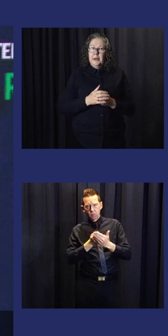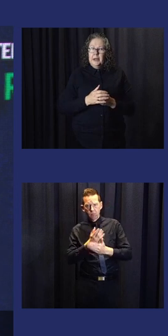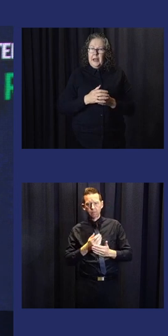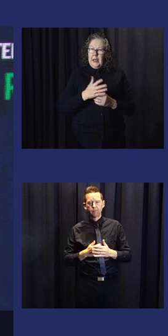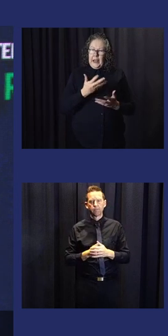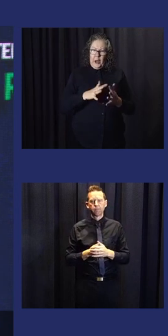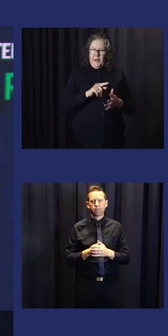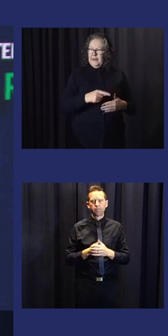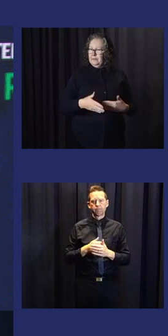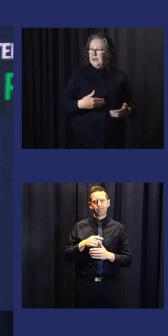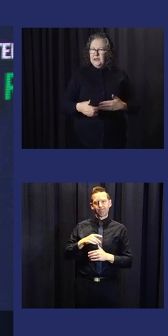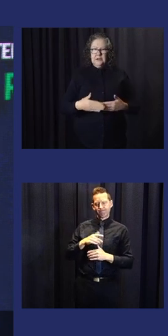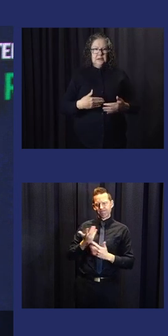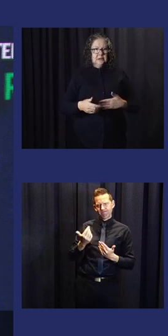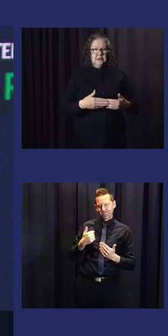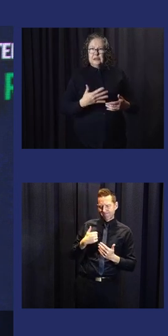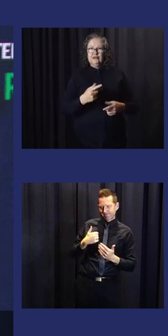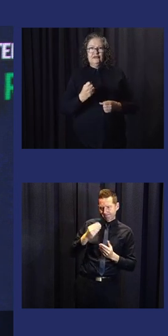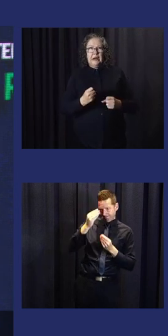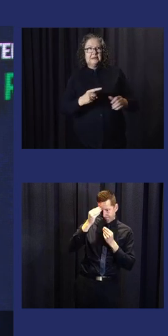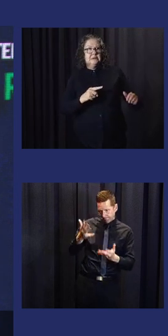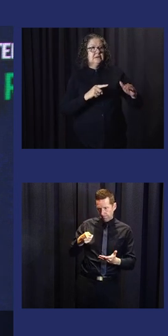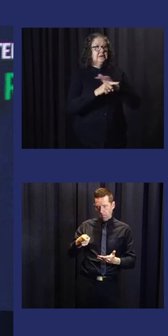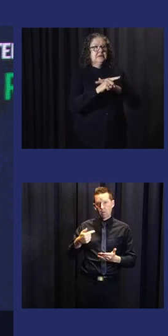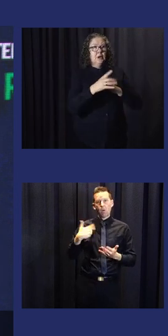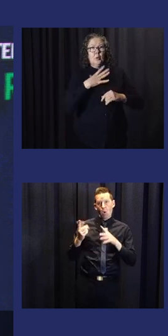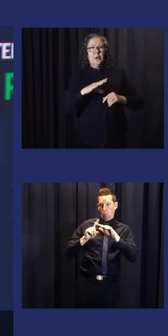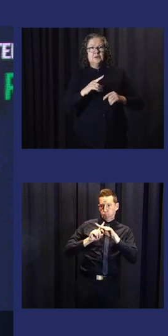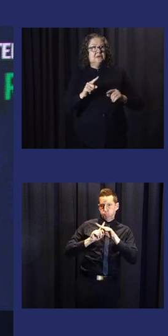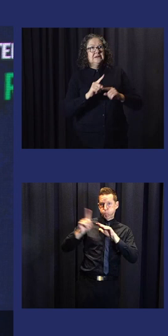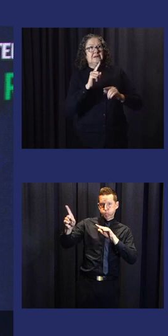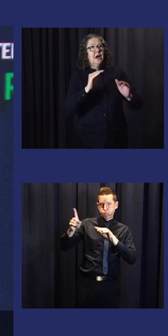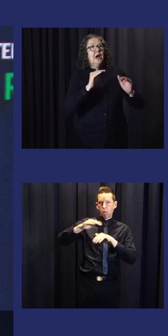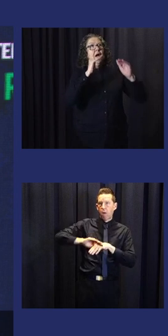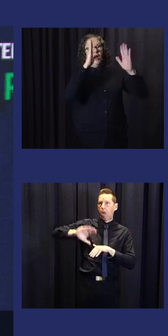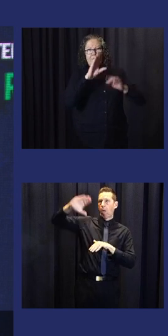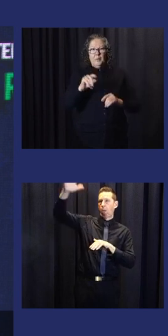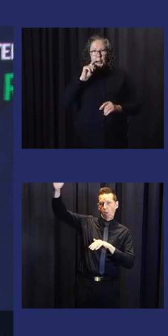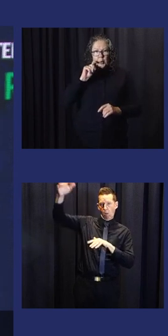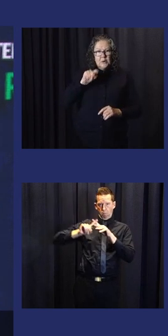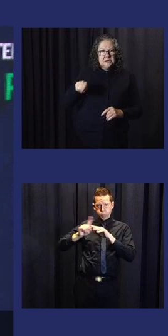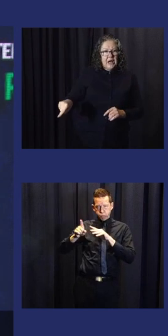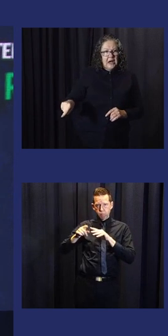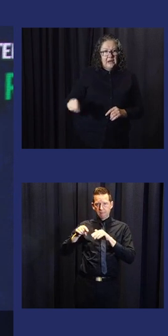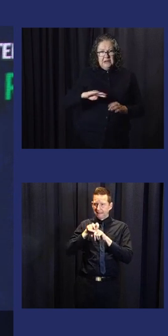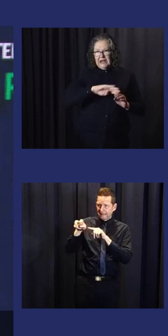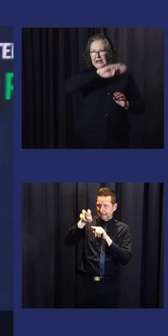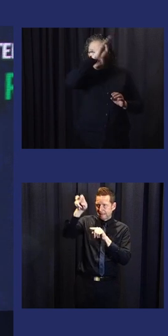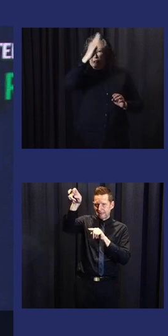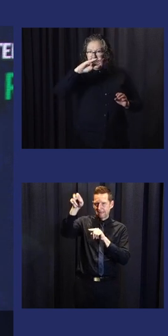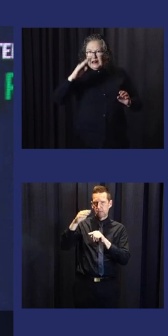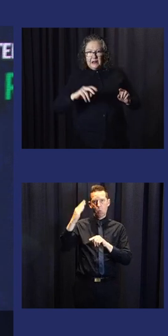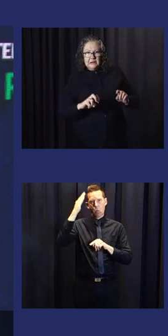the running and seek shelter in the higher ground, in the hill, in terms of sea level rise